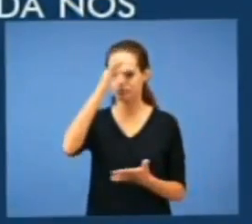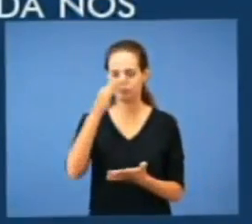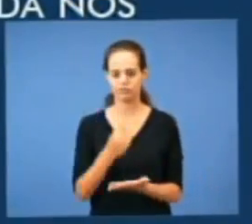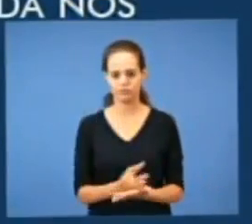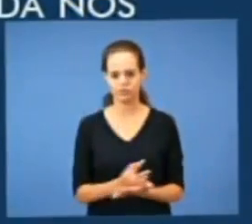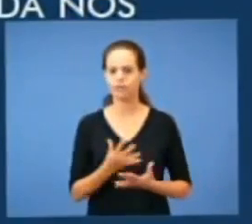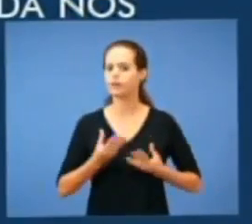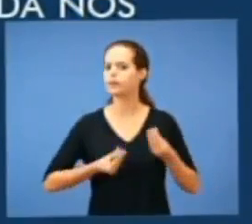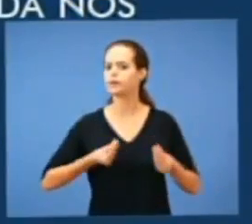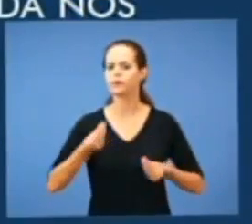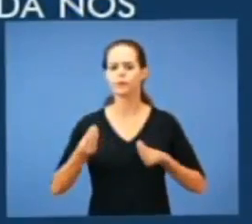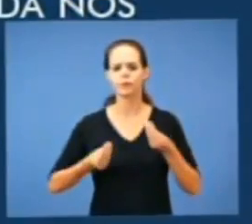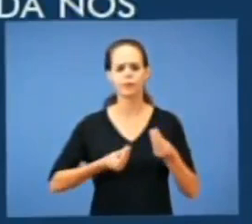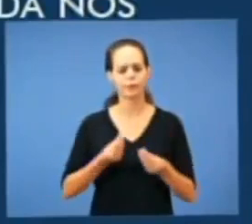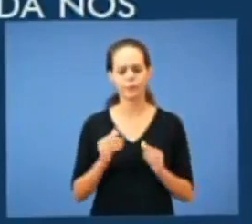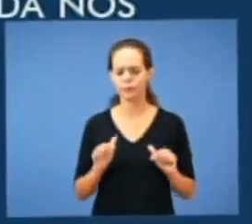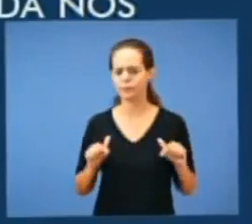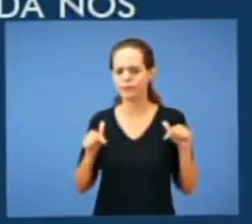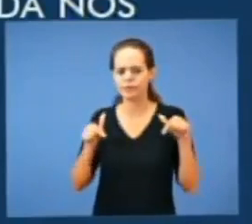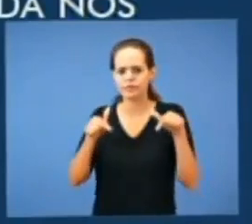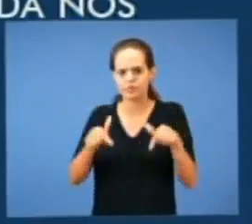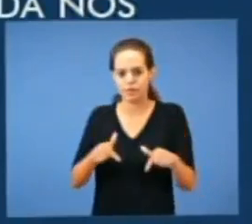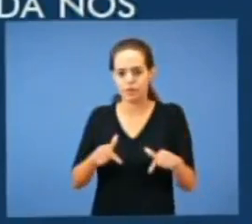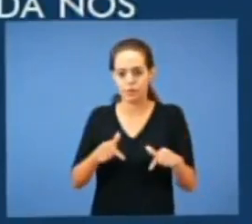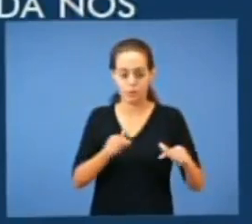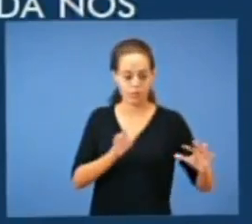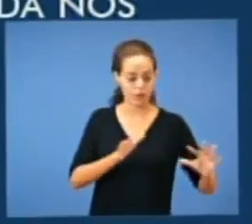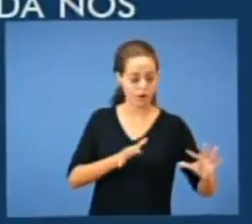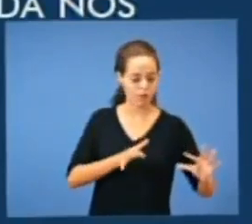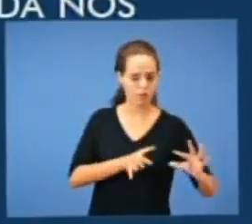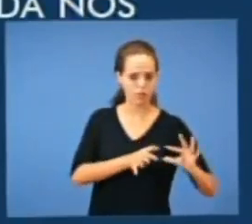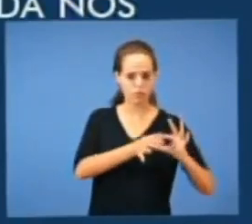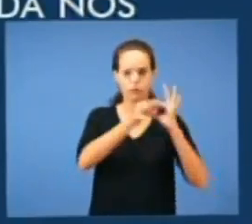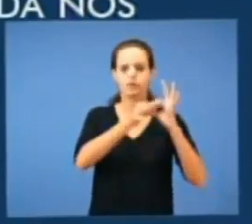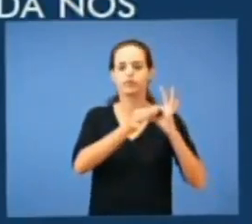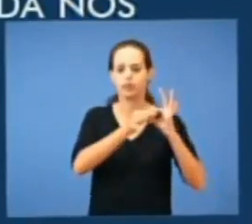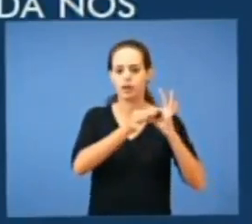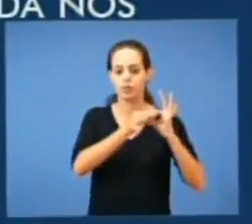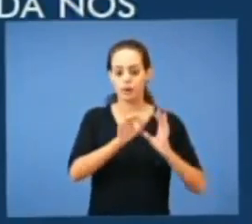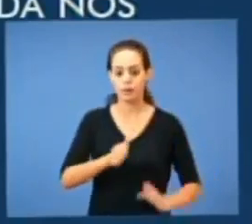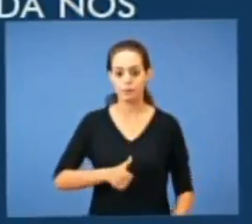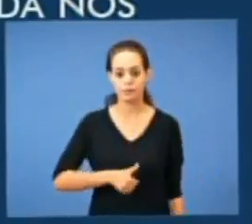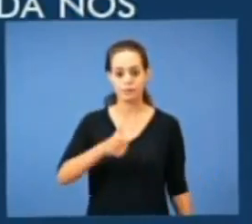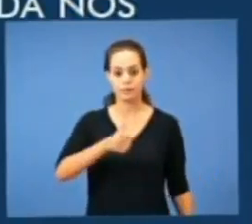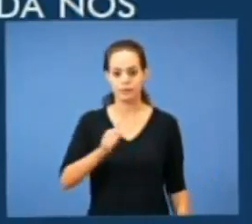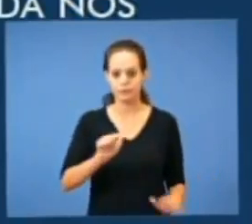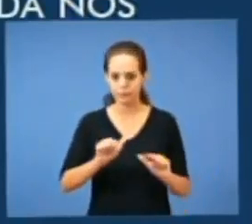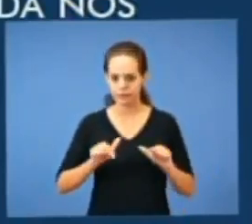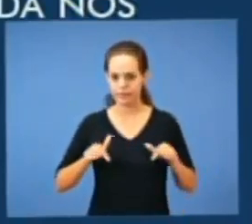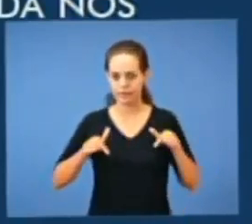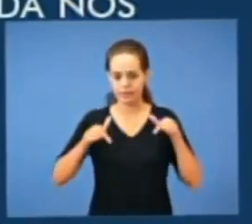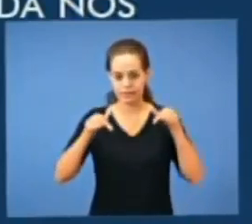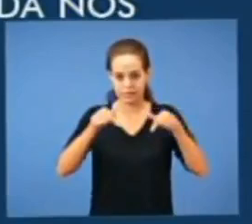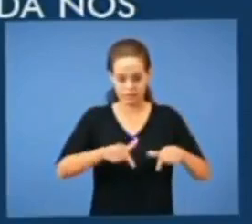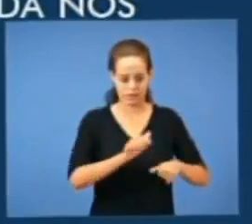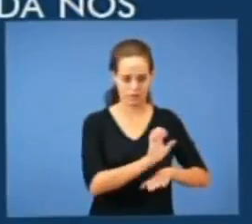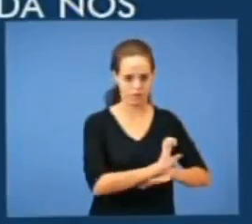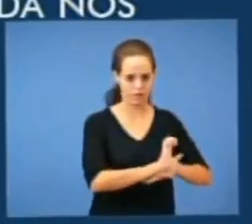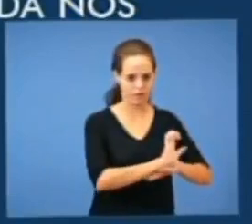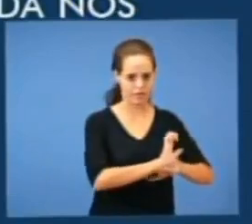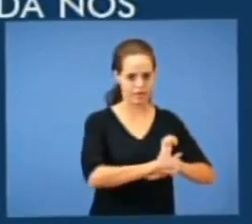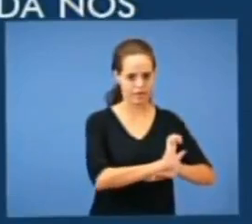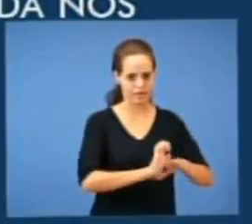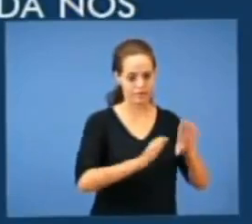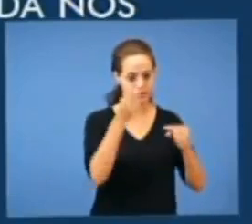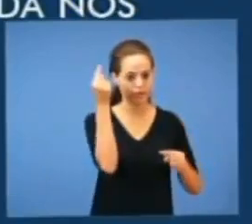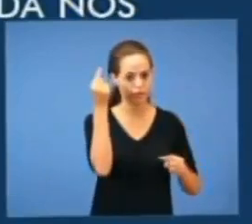was it done? It was done through a union. So the first action against the first church of Ephesus was